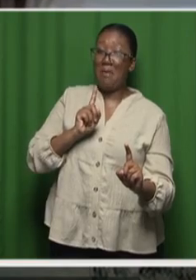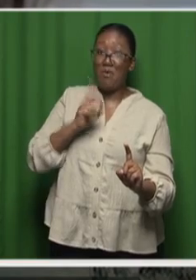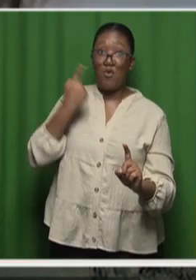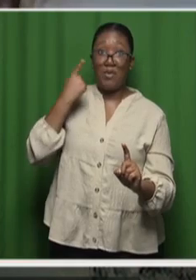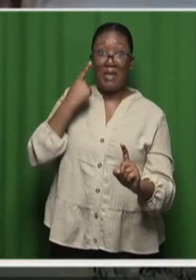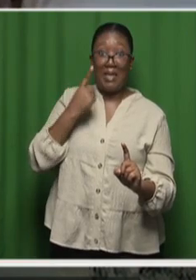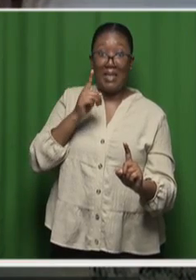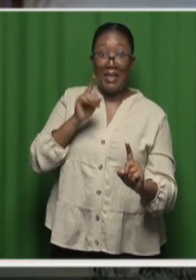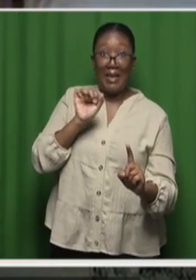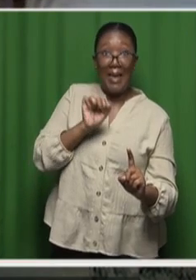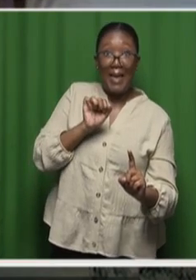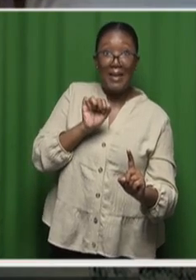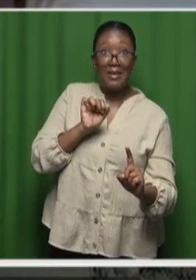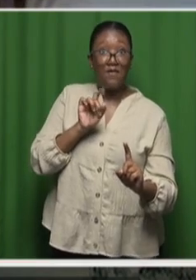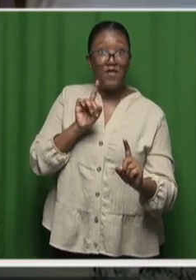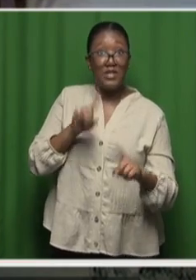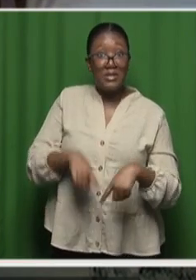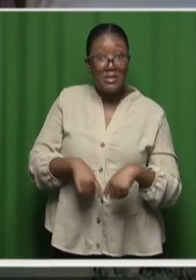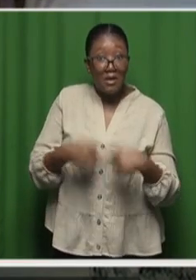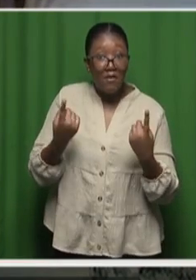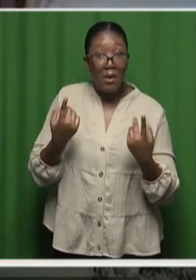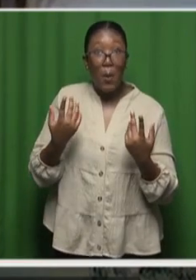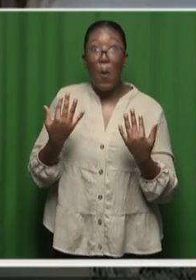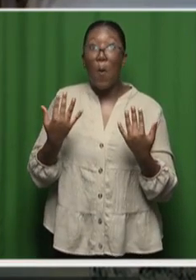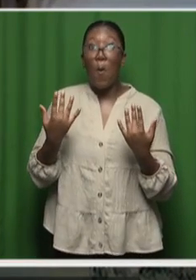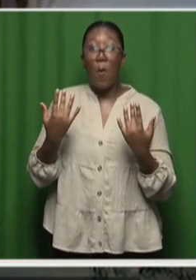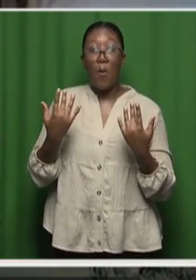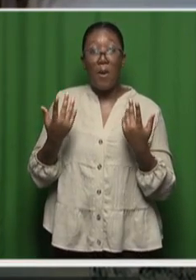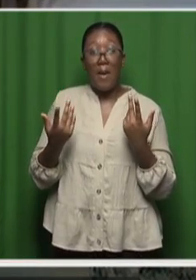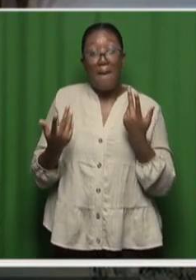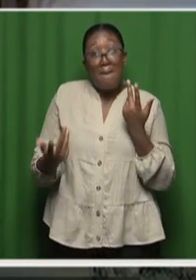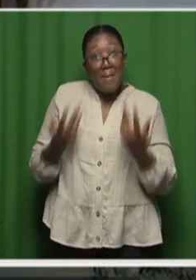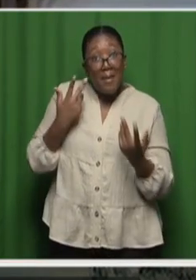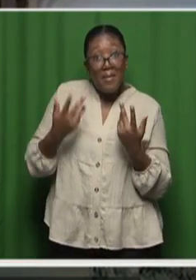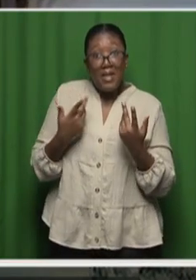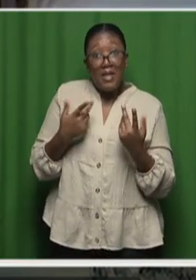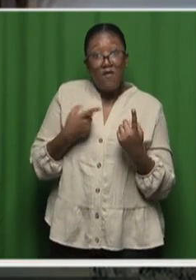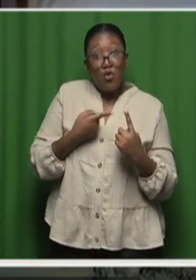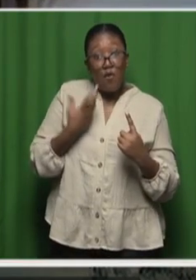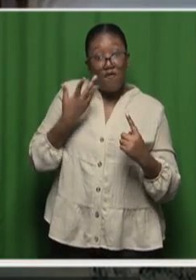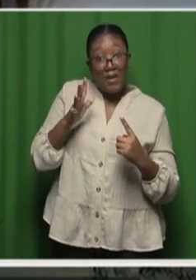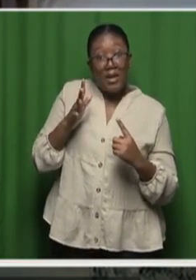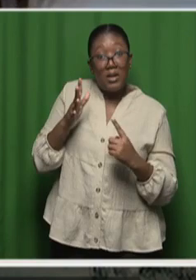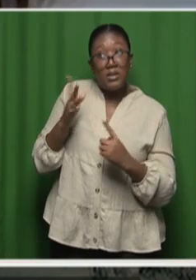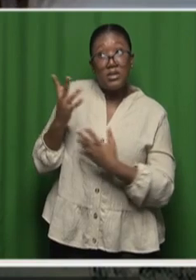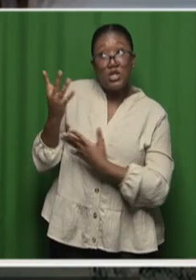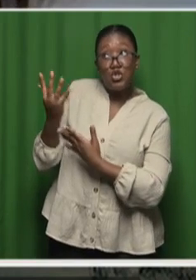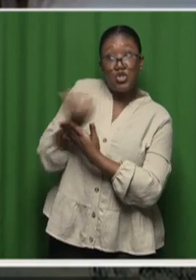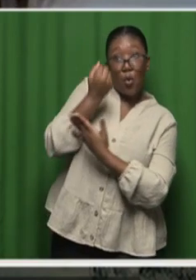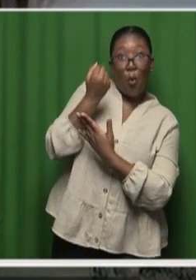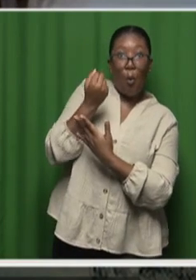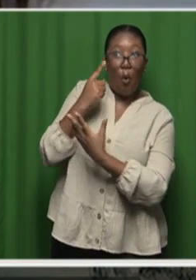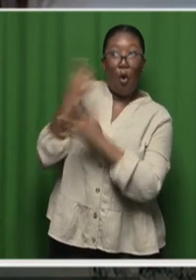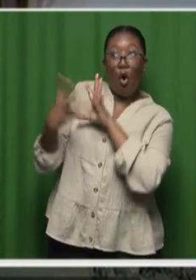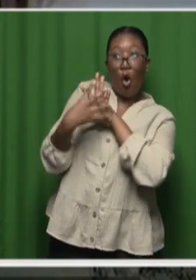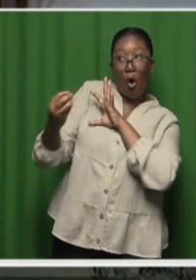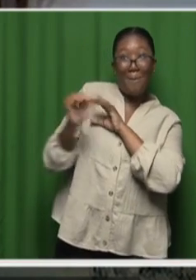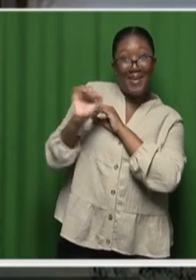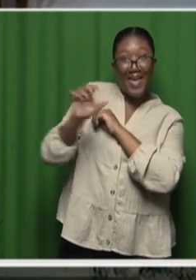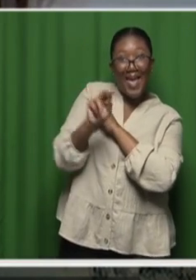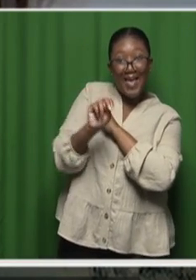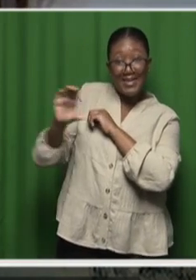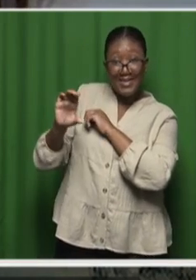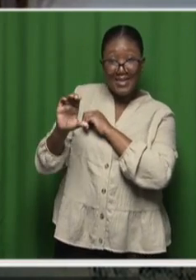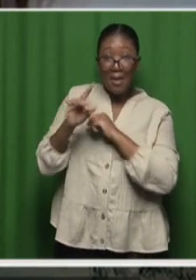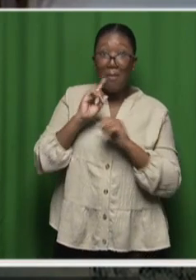that make a difference? If let's hypothetically speak, if they did actually cede it over to the ANC after trademarking it, would